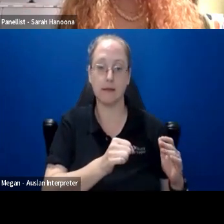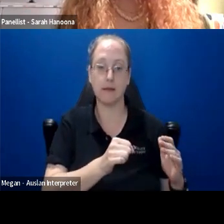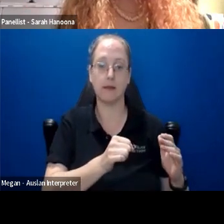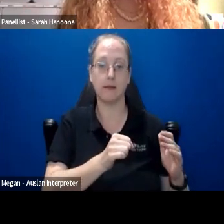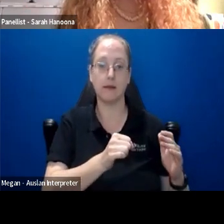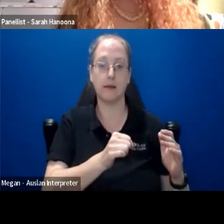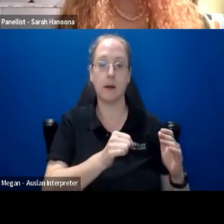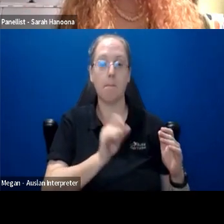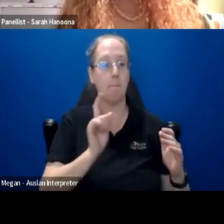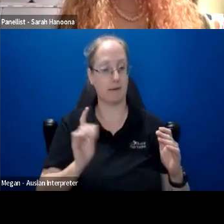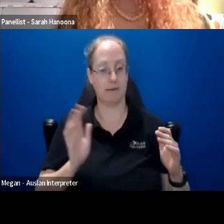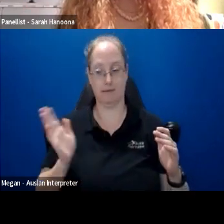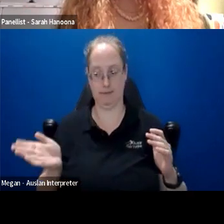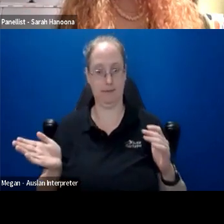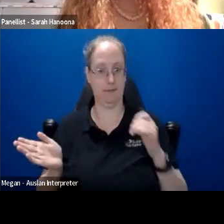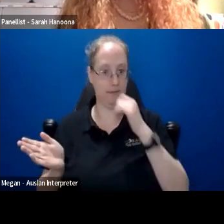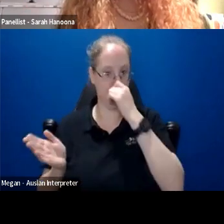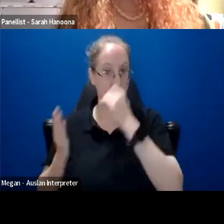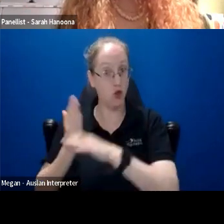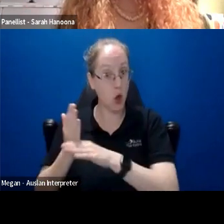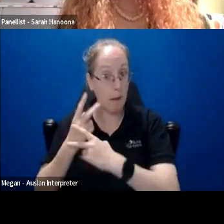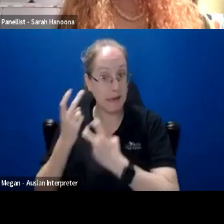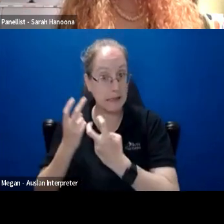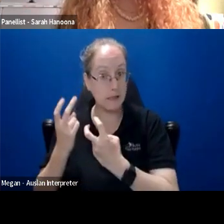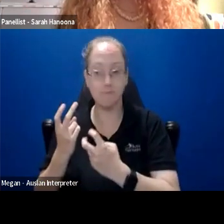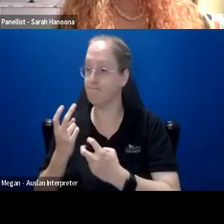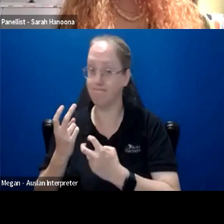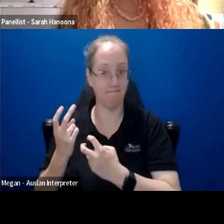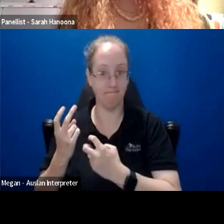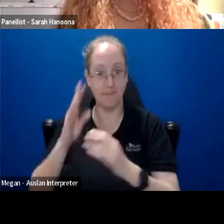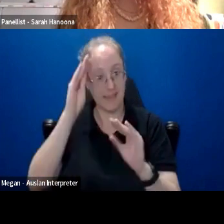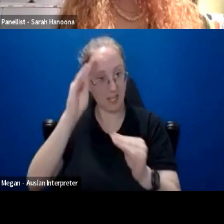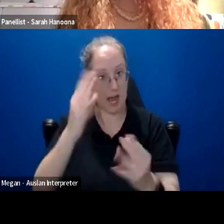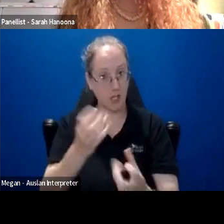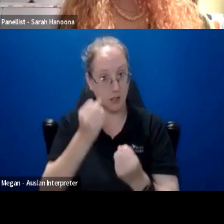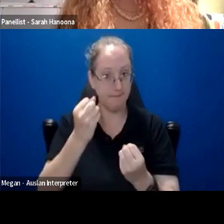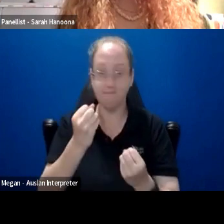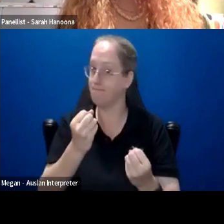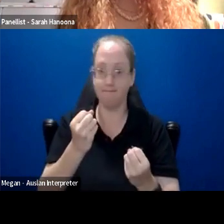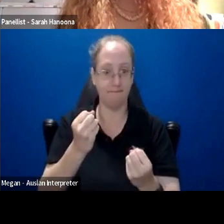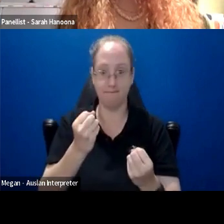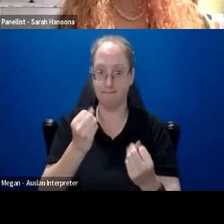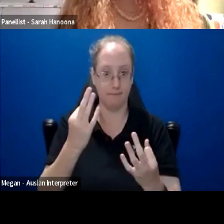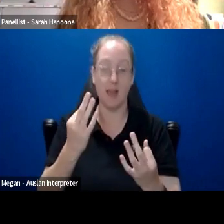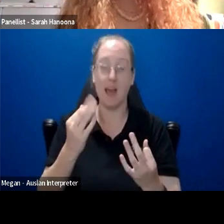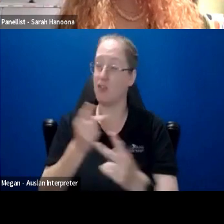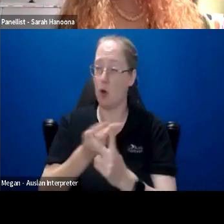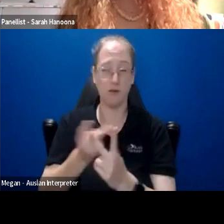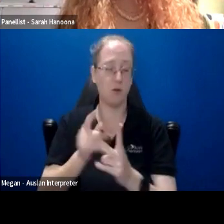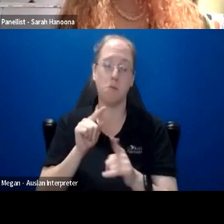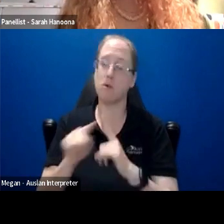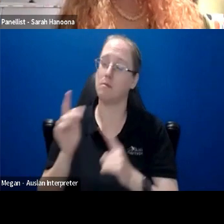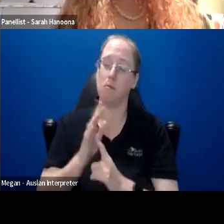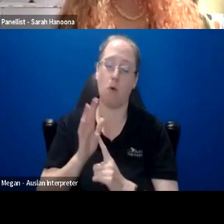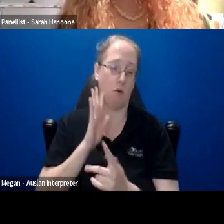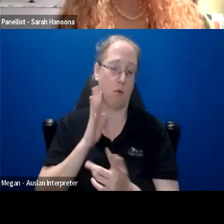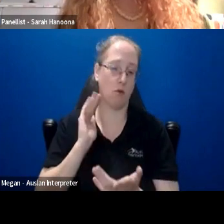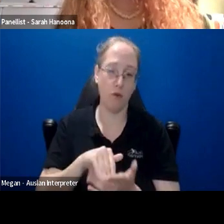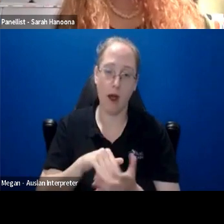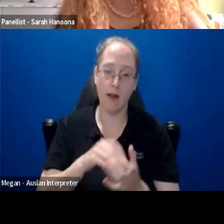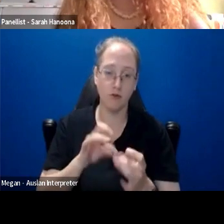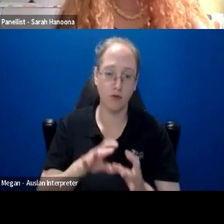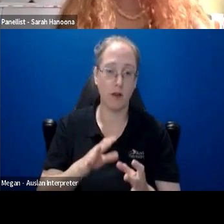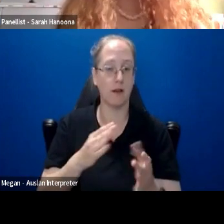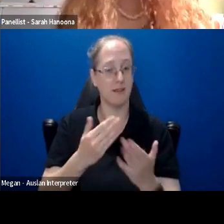topics and stuff, but the job and the education, which is, I think, the most important thing when you come to Australia, education and starting studies